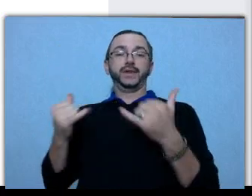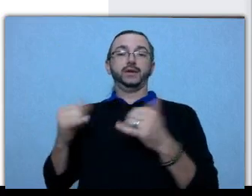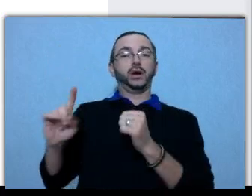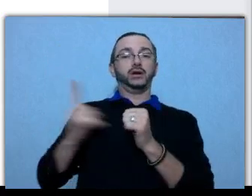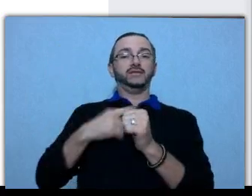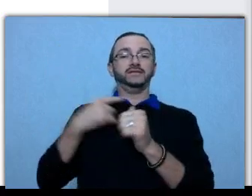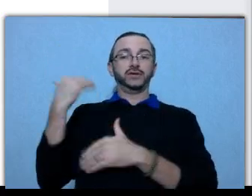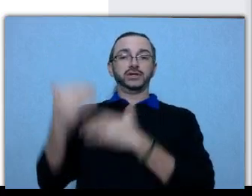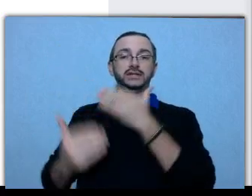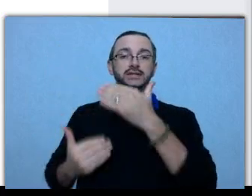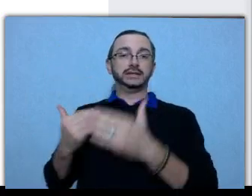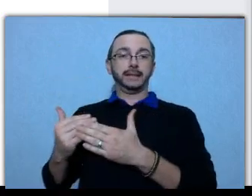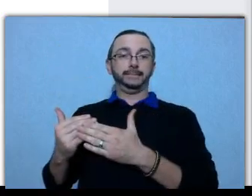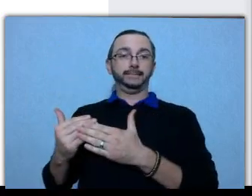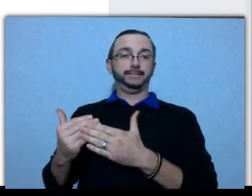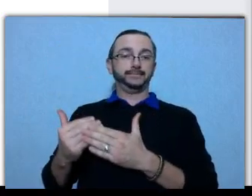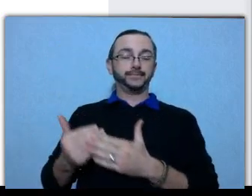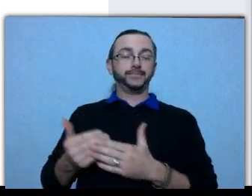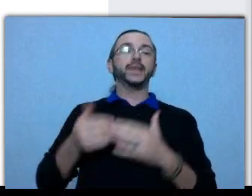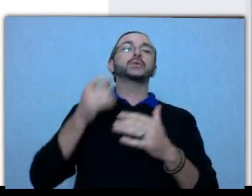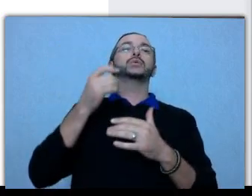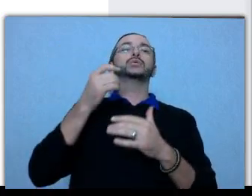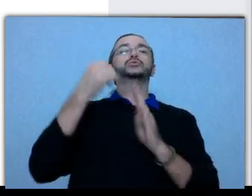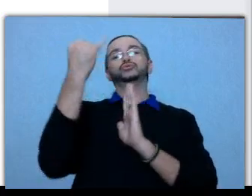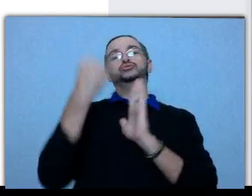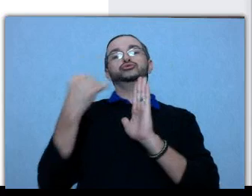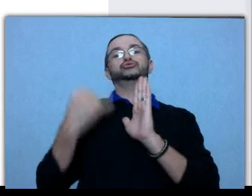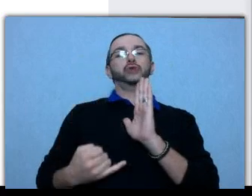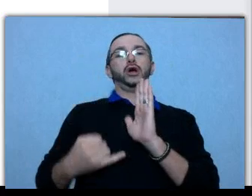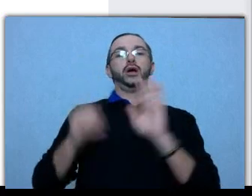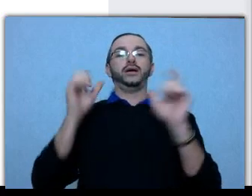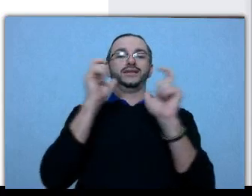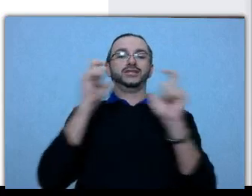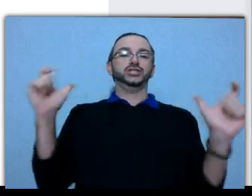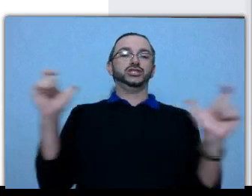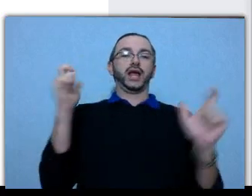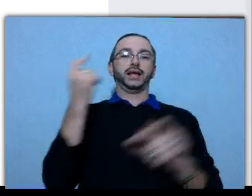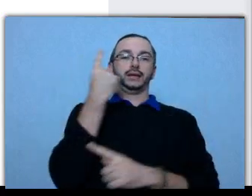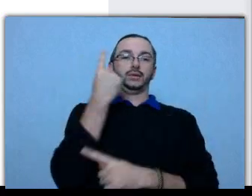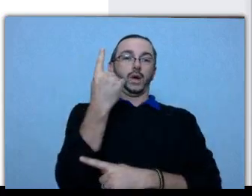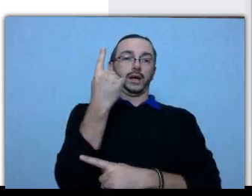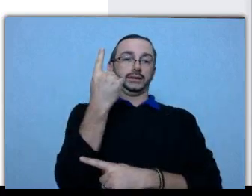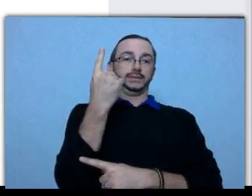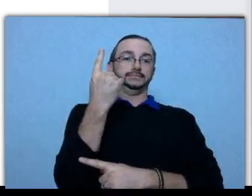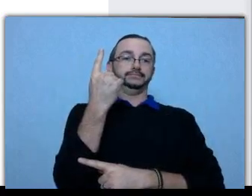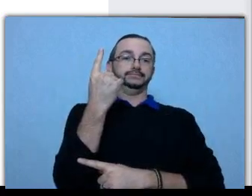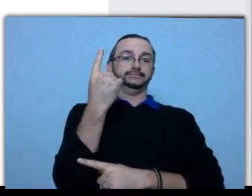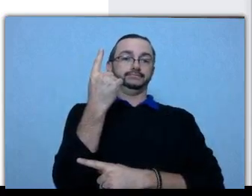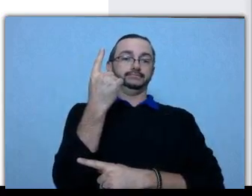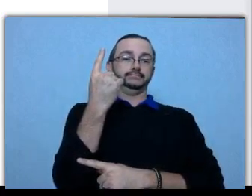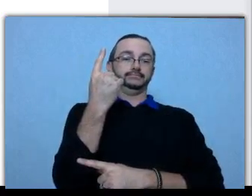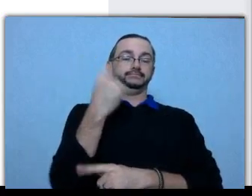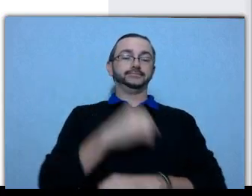So our first step is to create a giant one. Now, all you have to do is draw